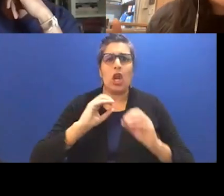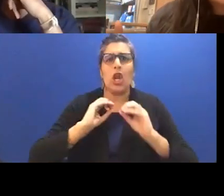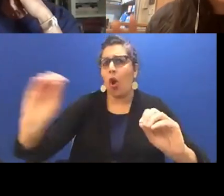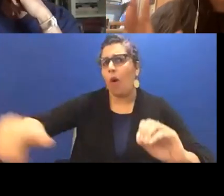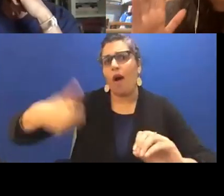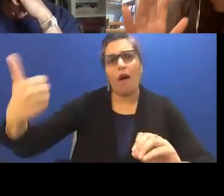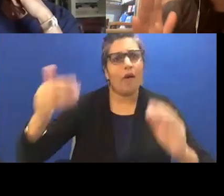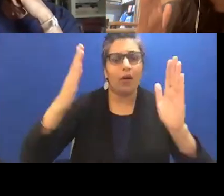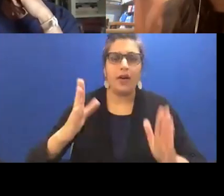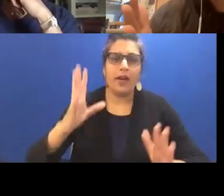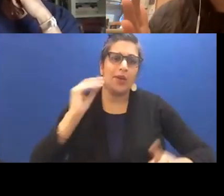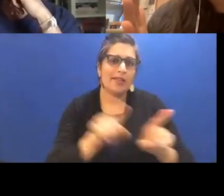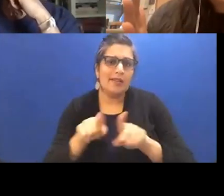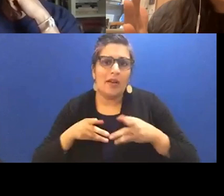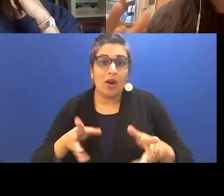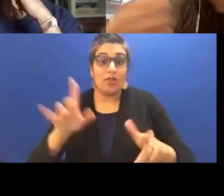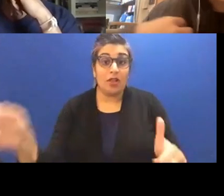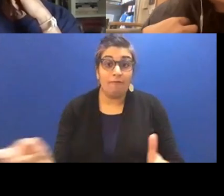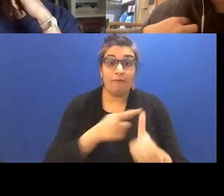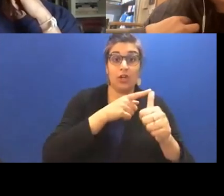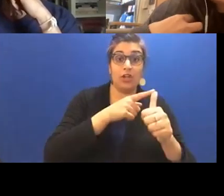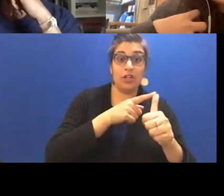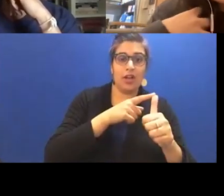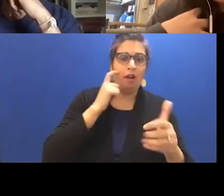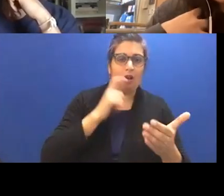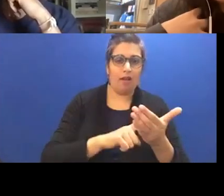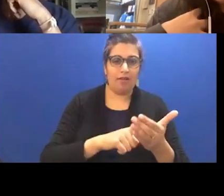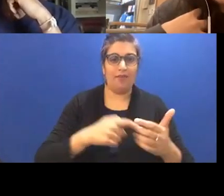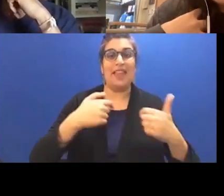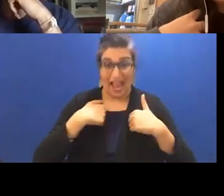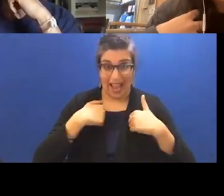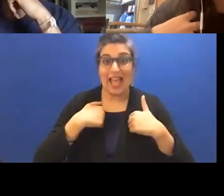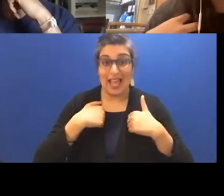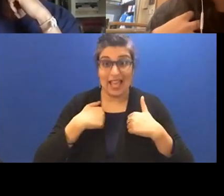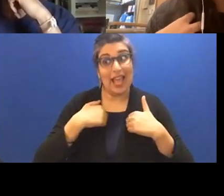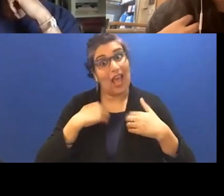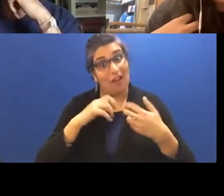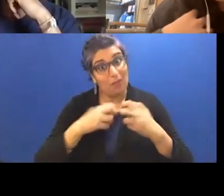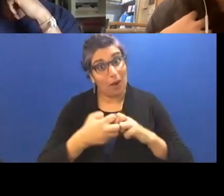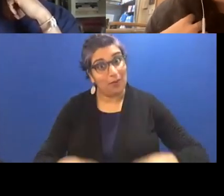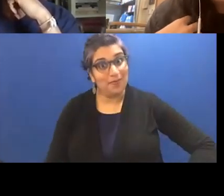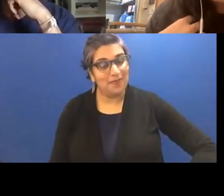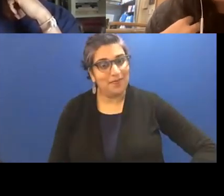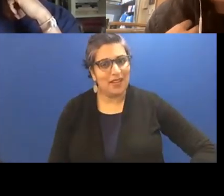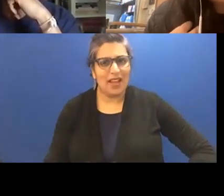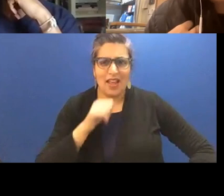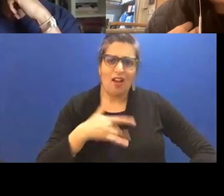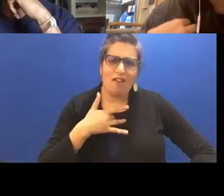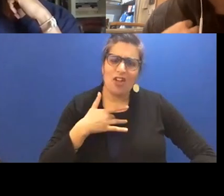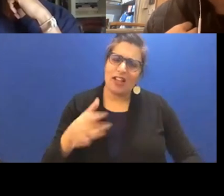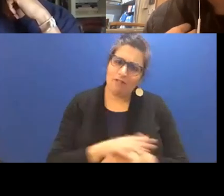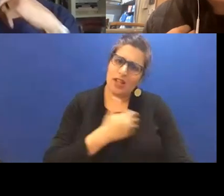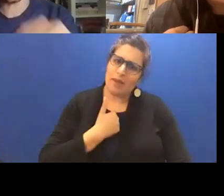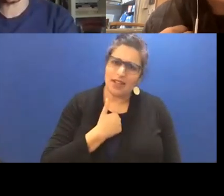same way. And so the first step for me is recognizing that I had a problem, right? Which is like, oh, I don't feel fully myself.